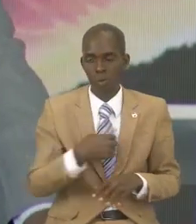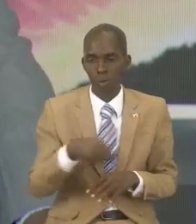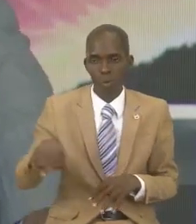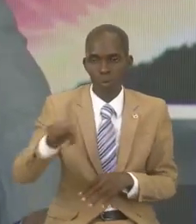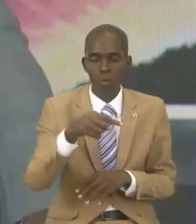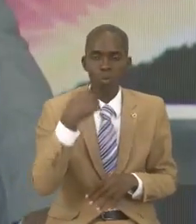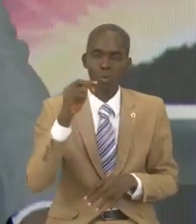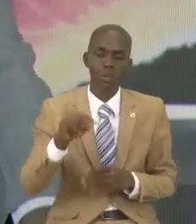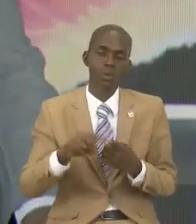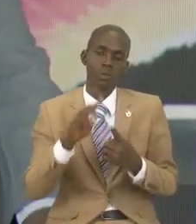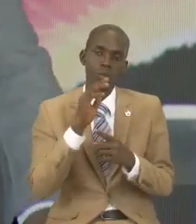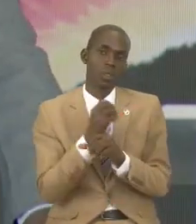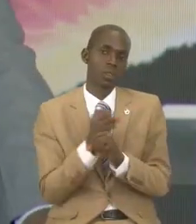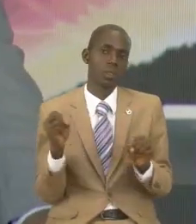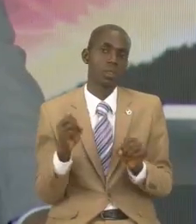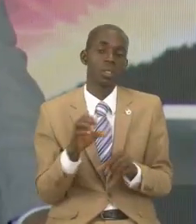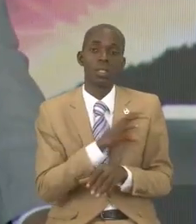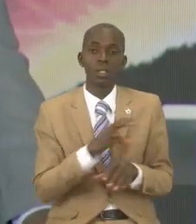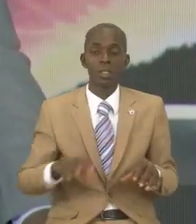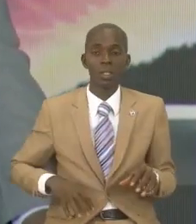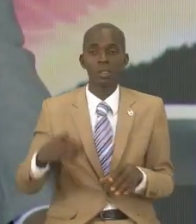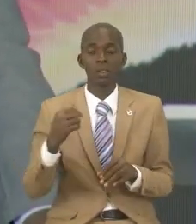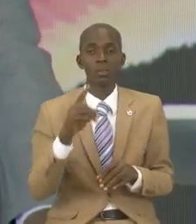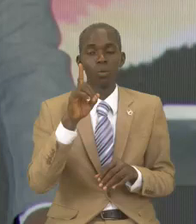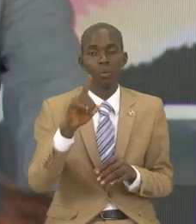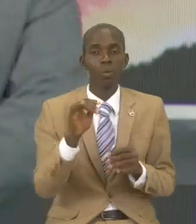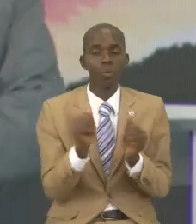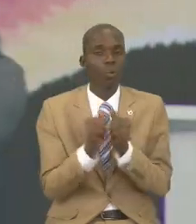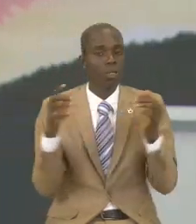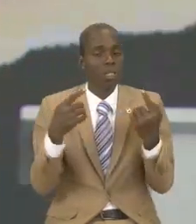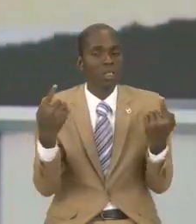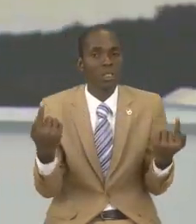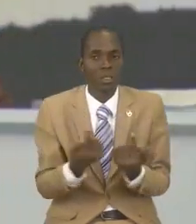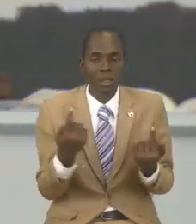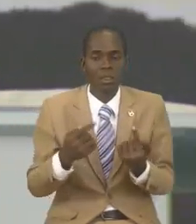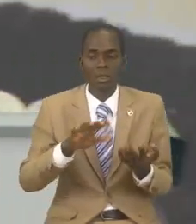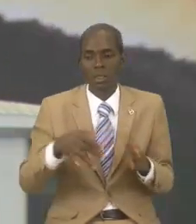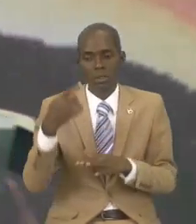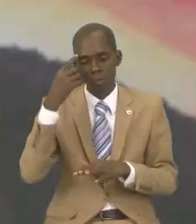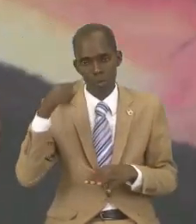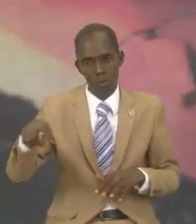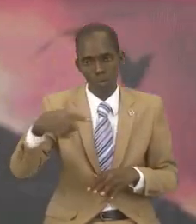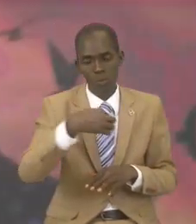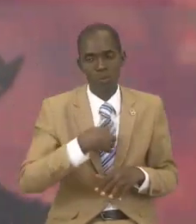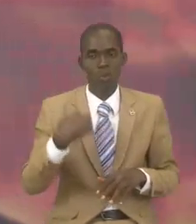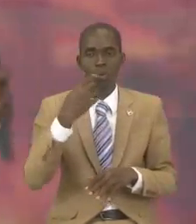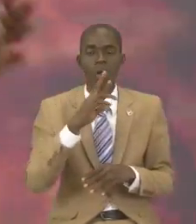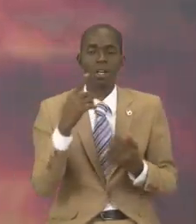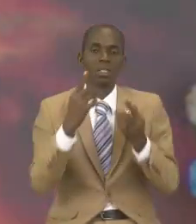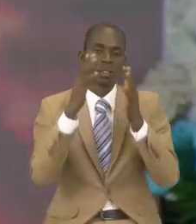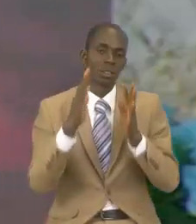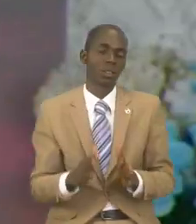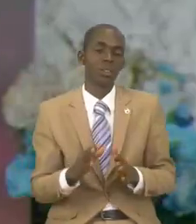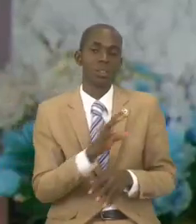The sinless was crucified for the sinful. And the one that knew no sin